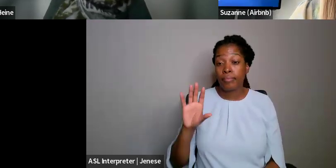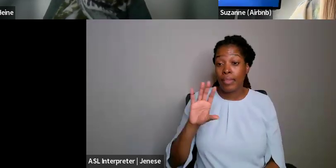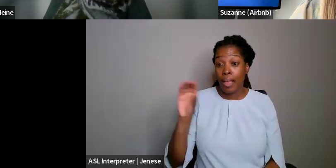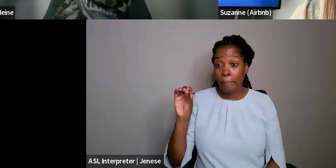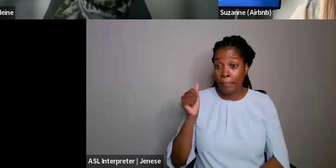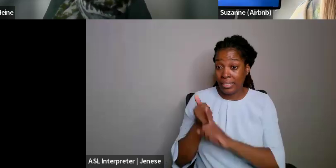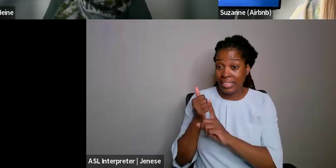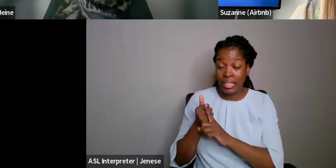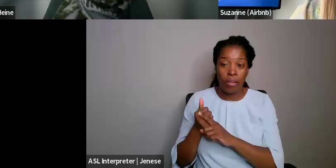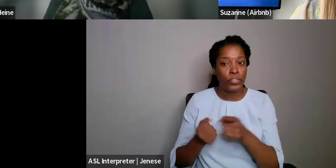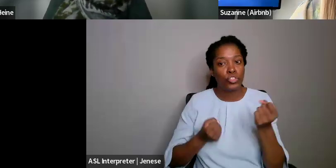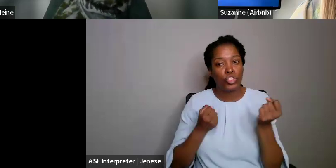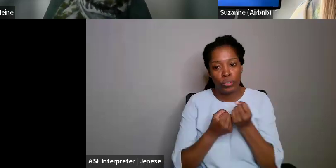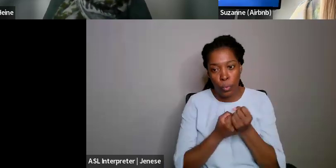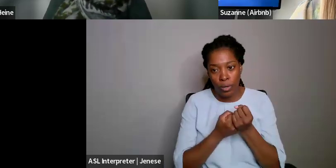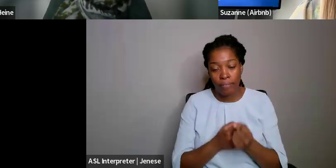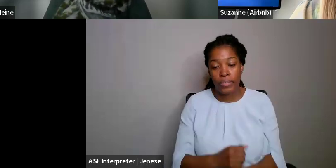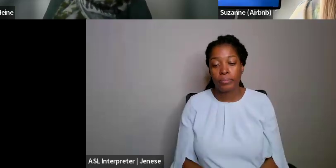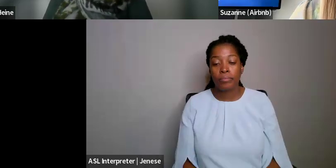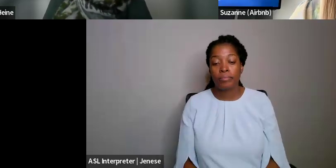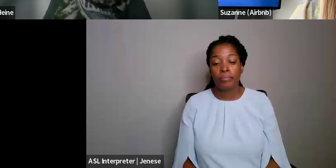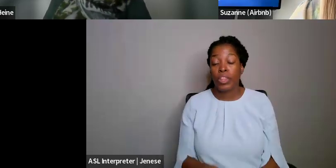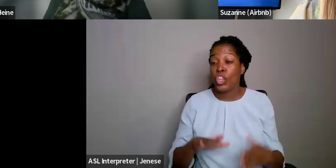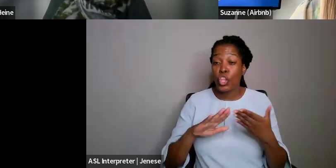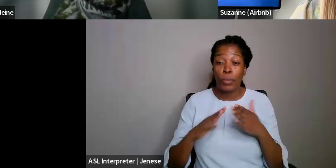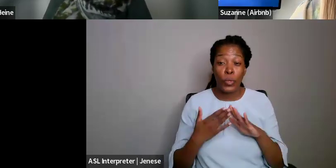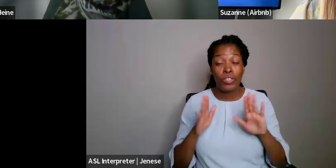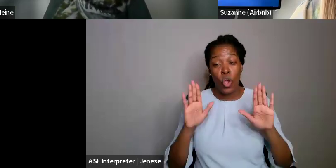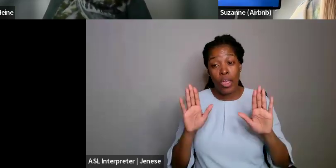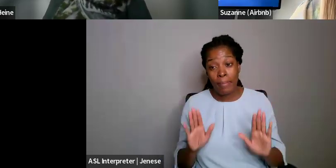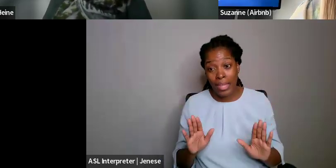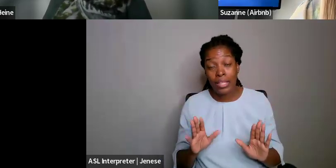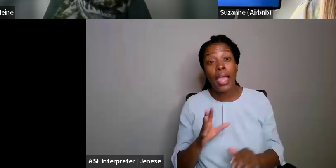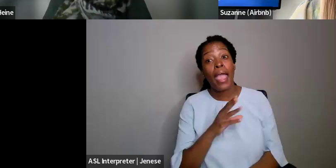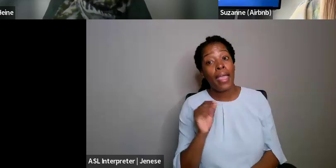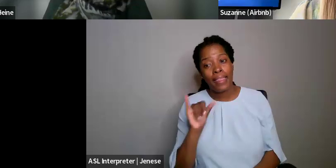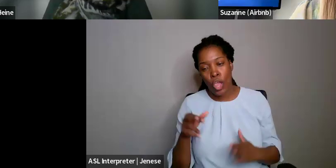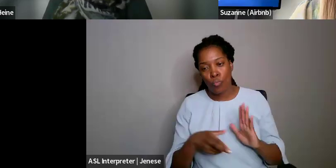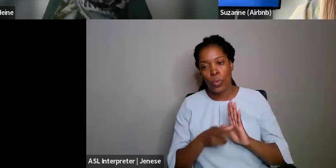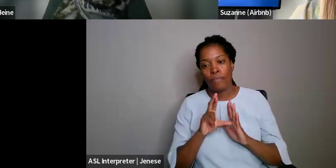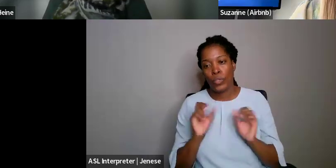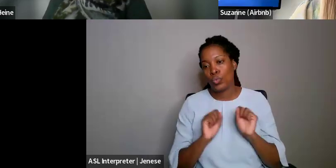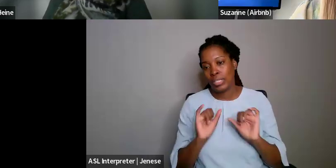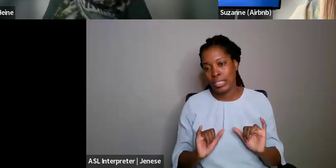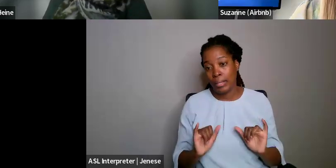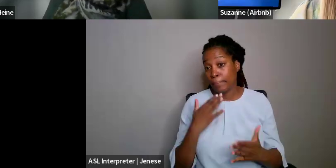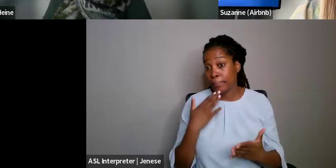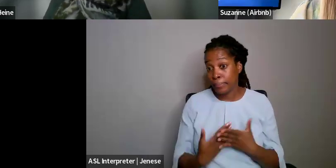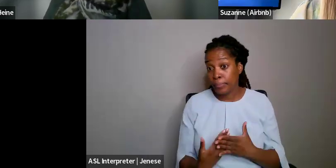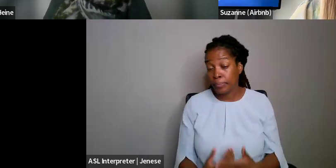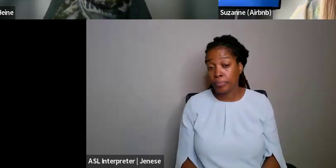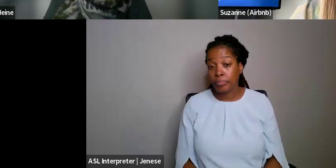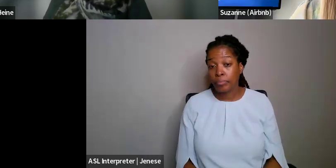Their communities are amazing, and also the review system is amazing. So you can